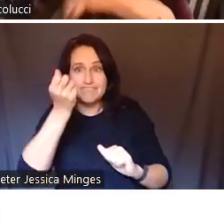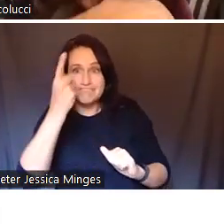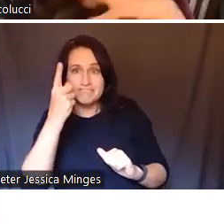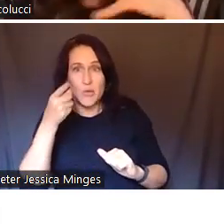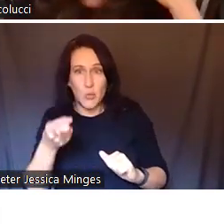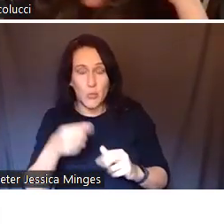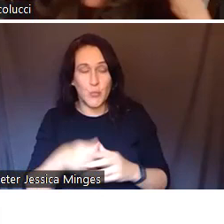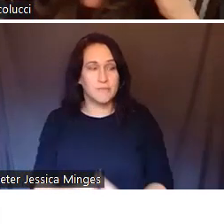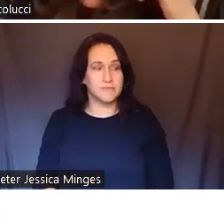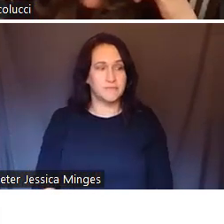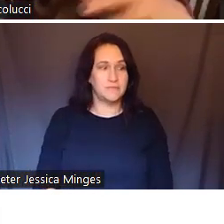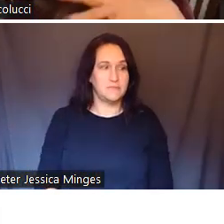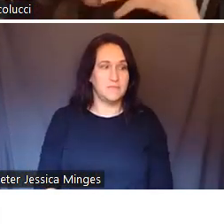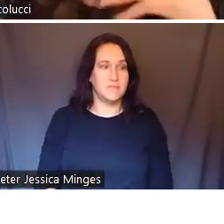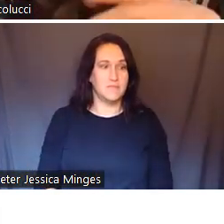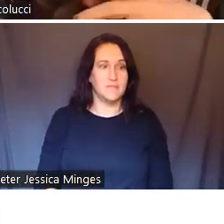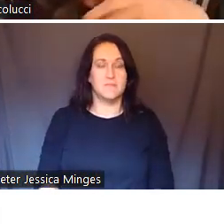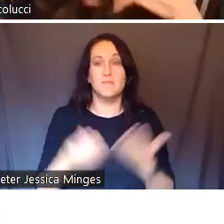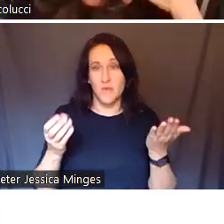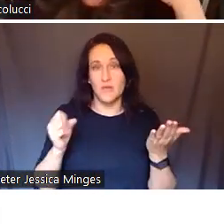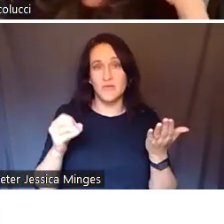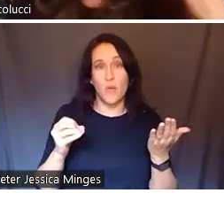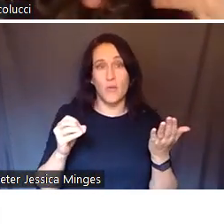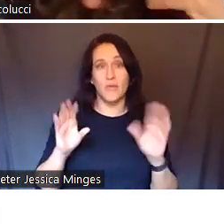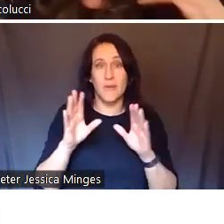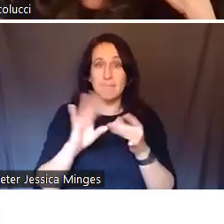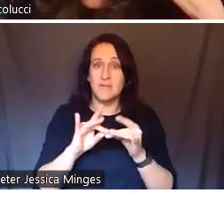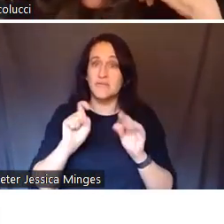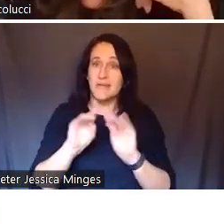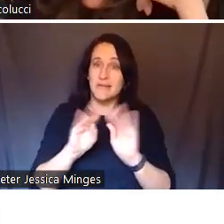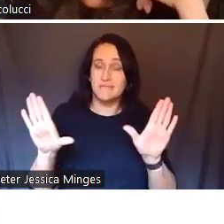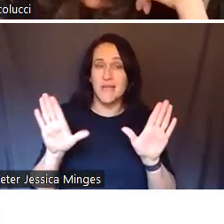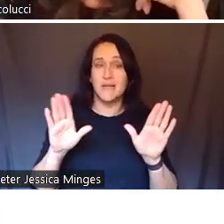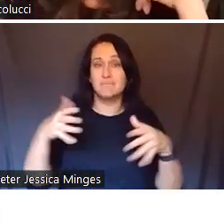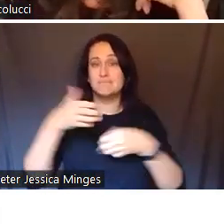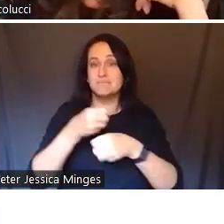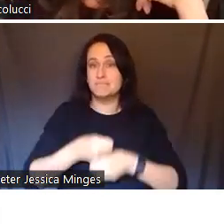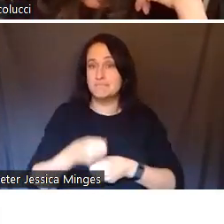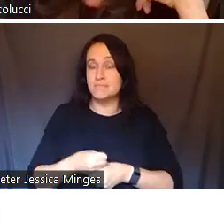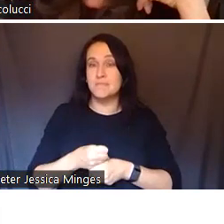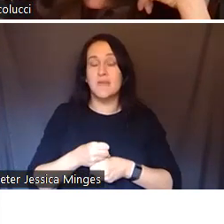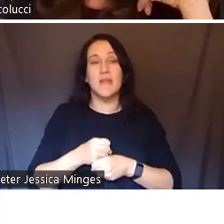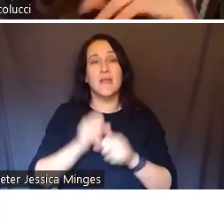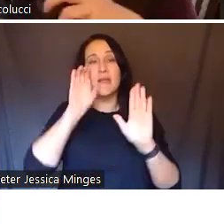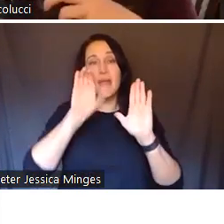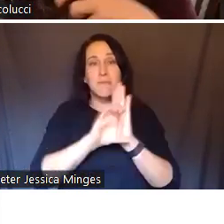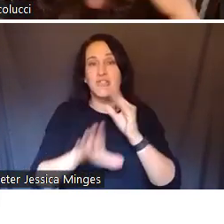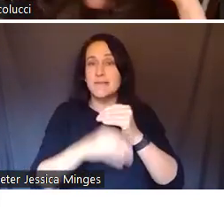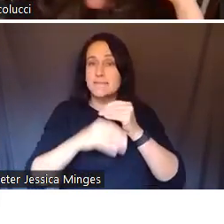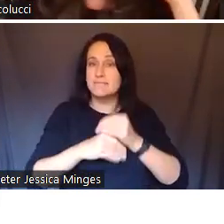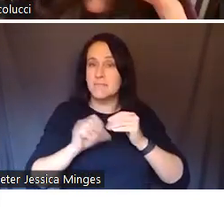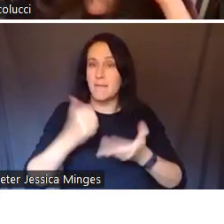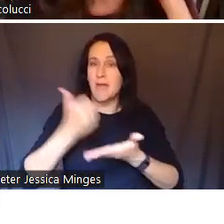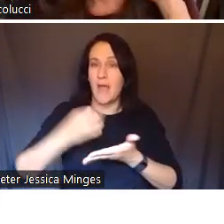you. Again, the messages should be clear and concise, and simple images are helpful. Lastly,